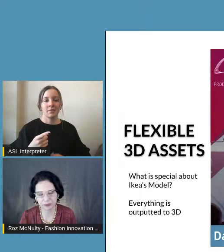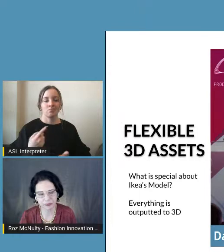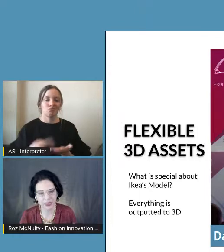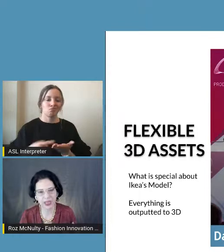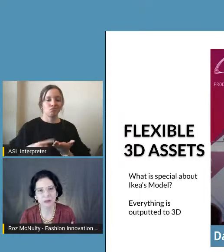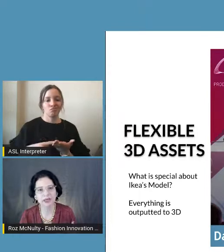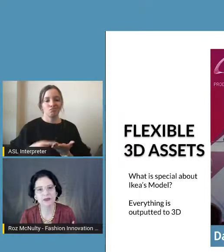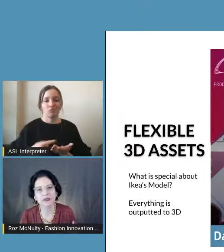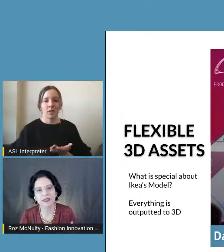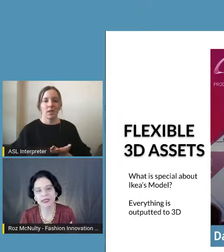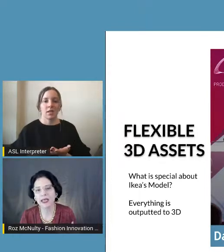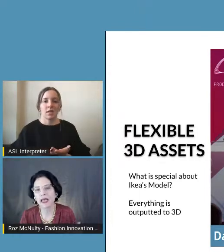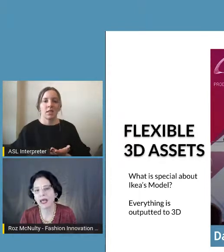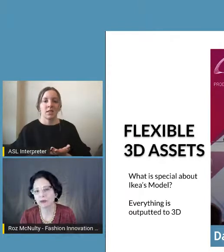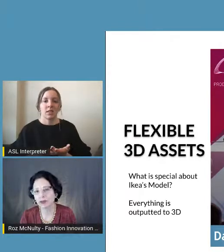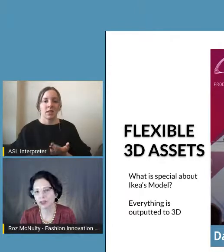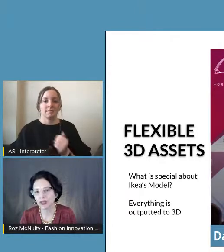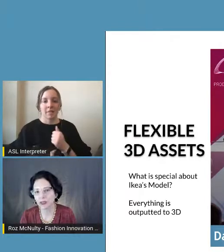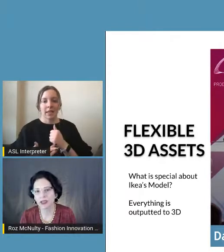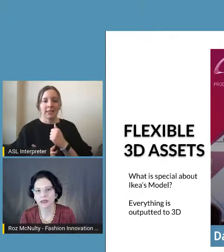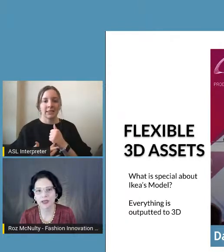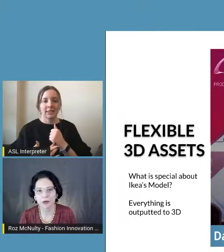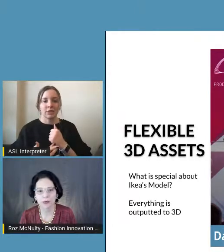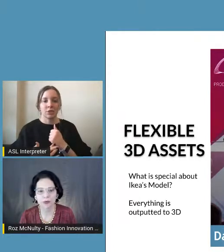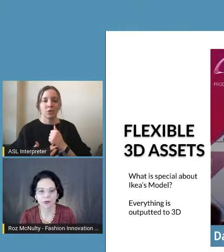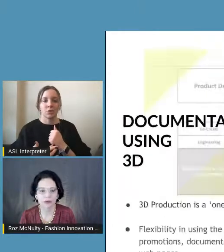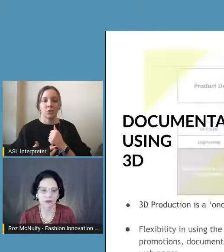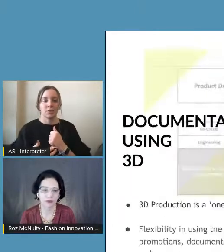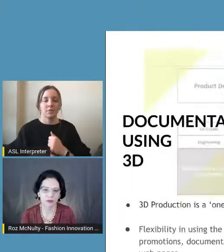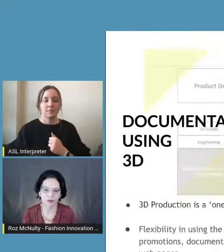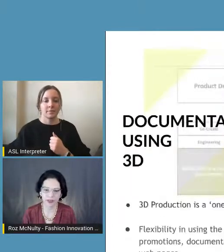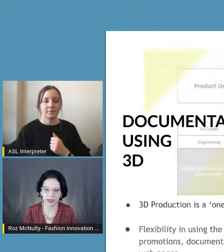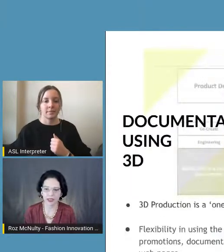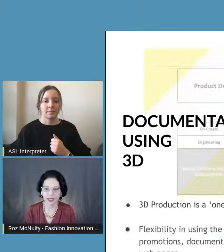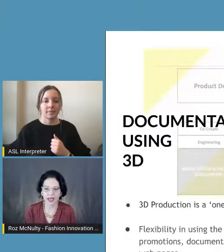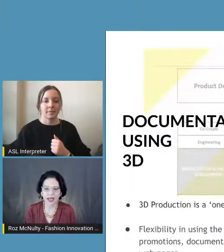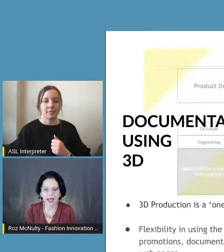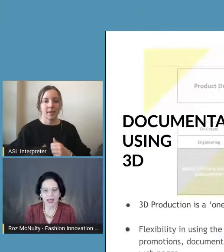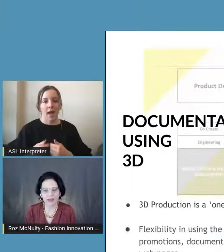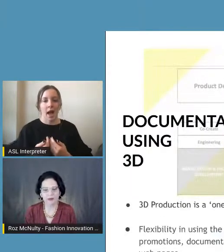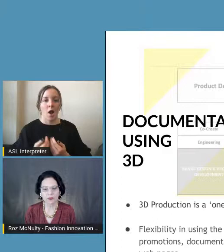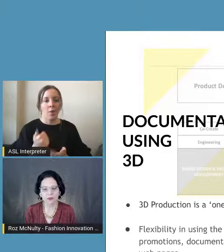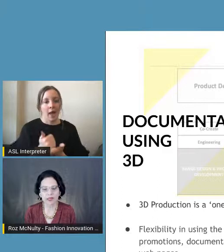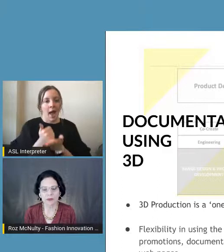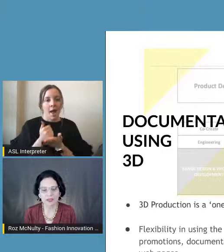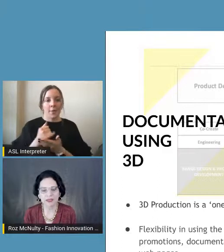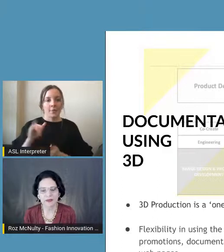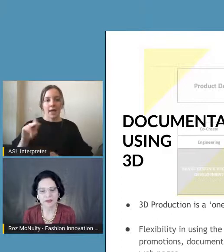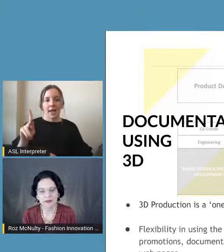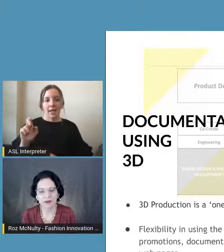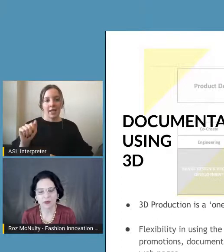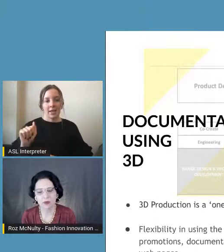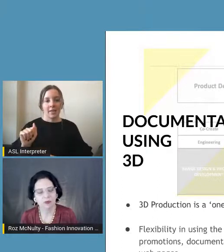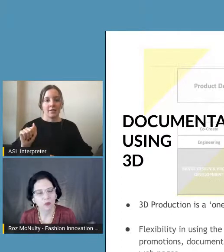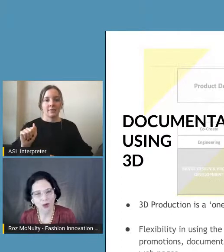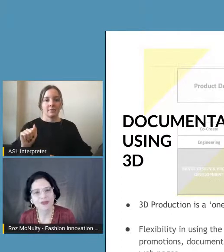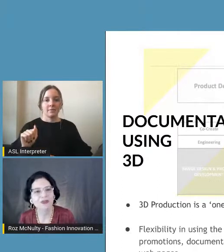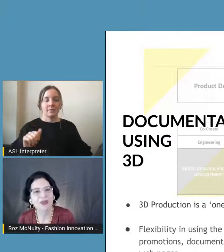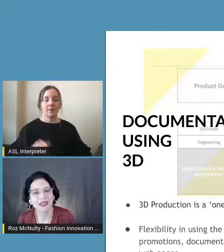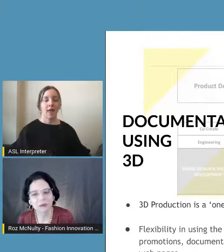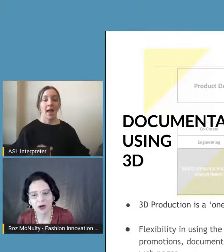Ikea. And basically everything is outputted to 3D. And what that means, it's